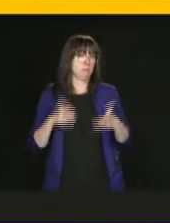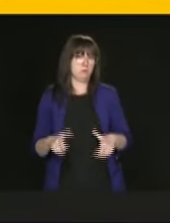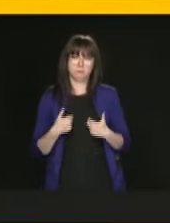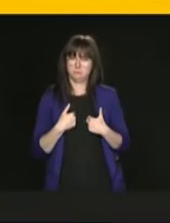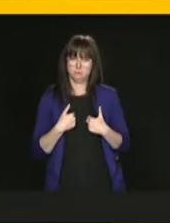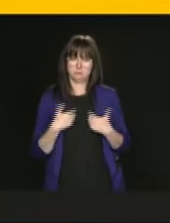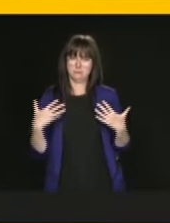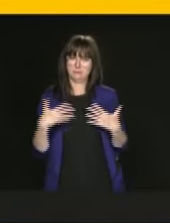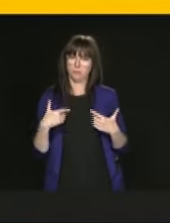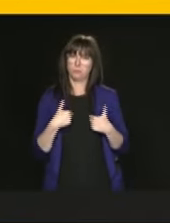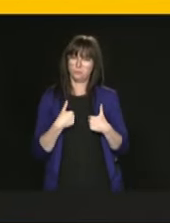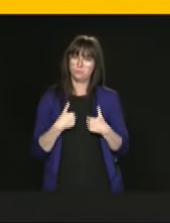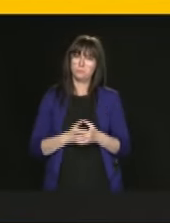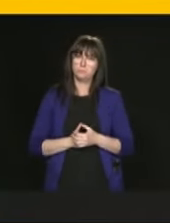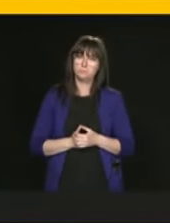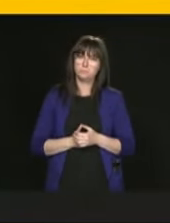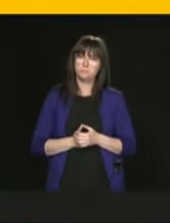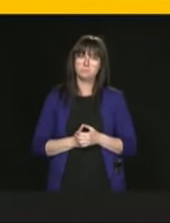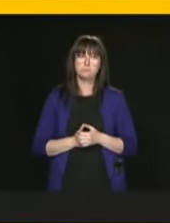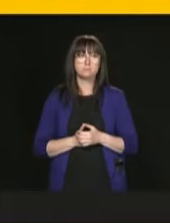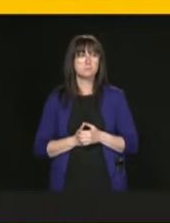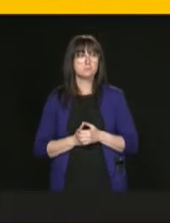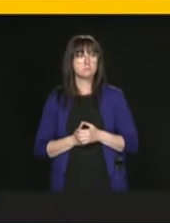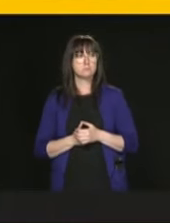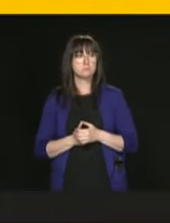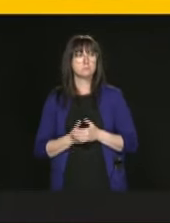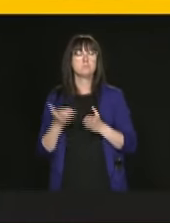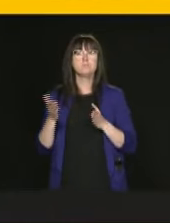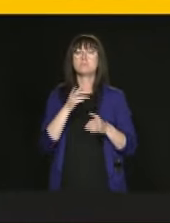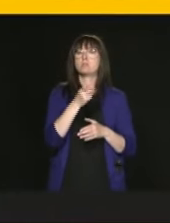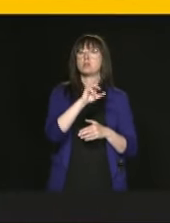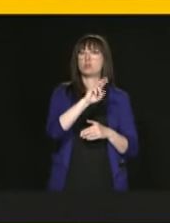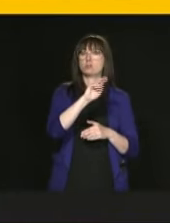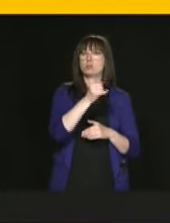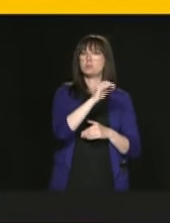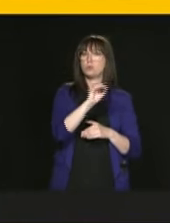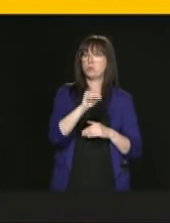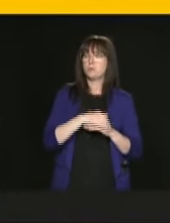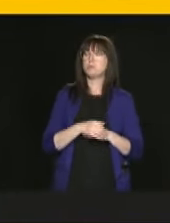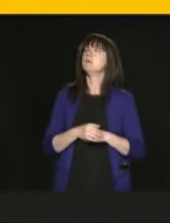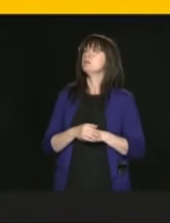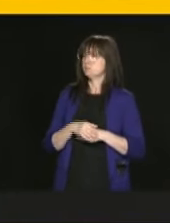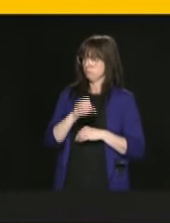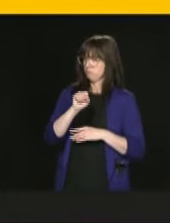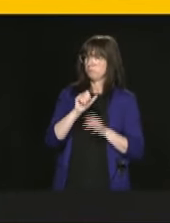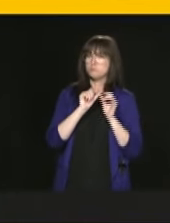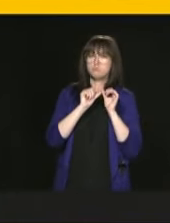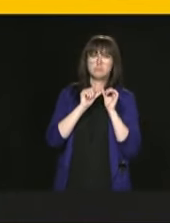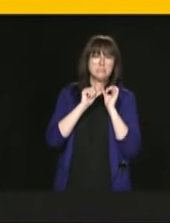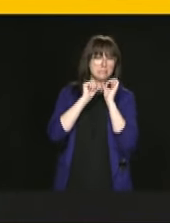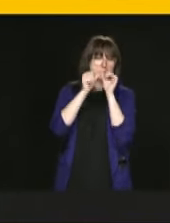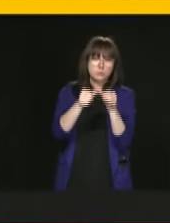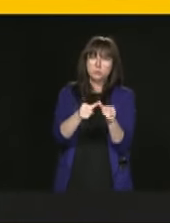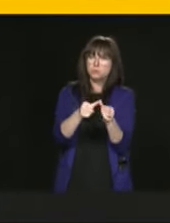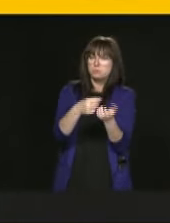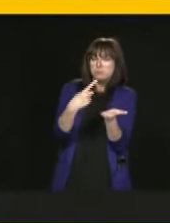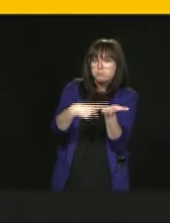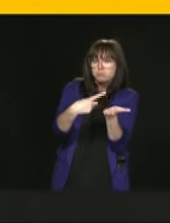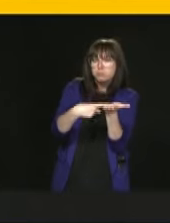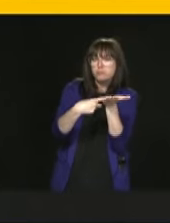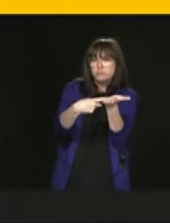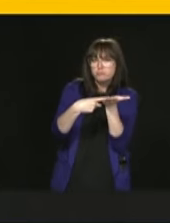Follow-up answer, yes, this is Dr. New, thank you. We are continuing our discussions. We're in good communications with our Quebec